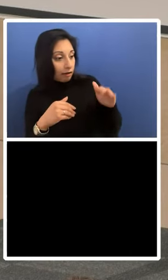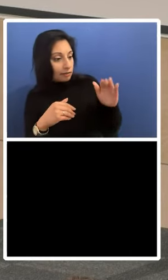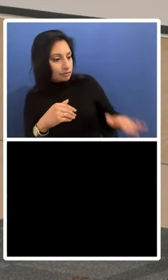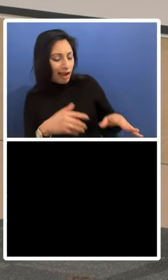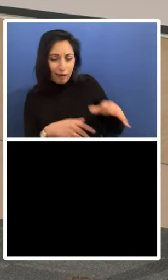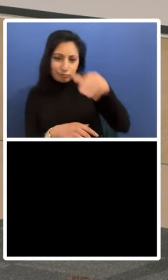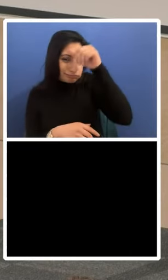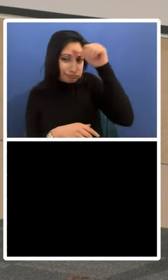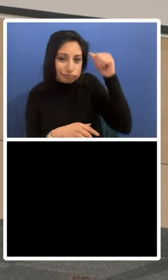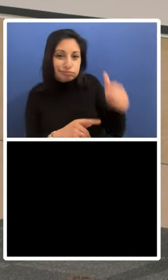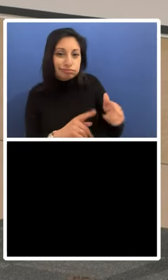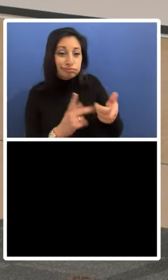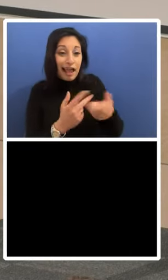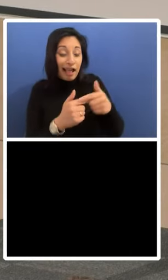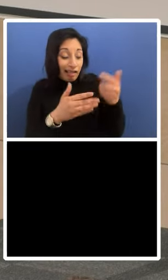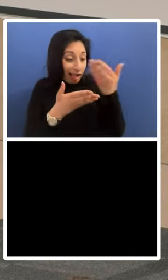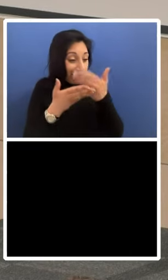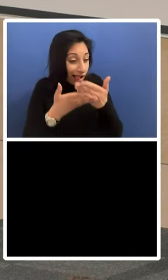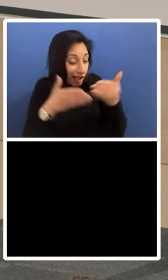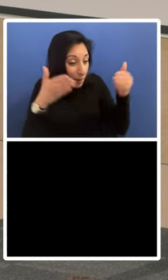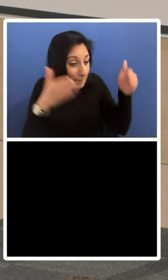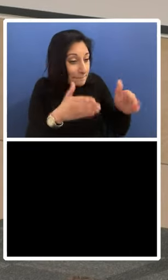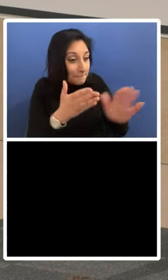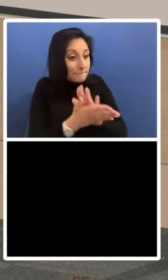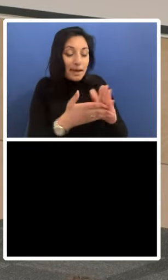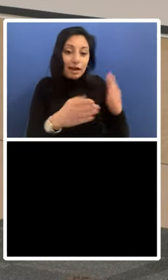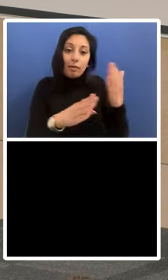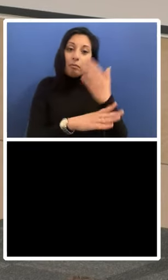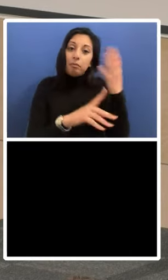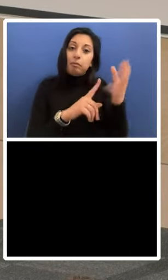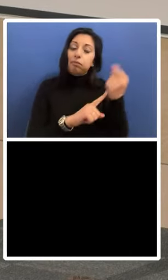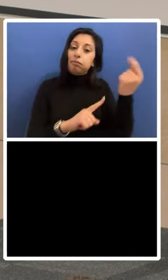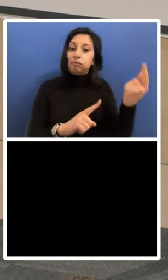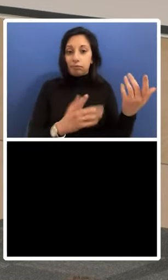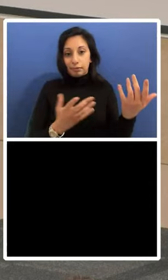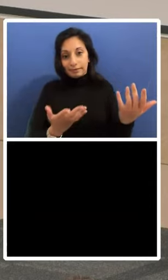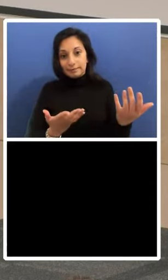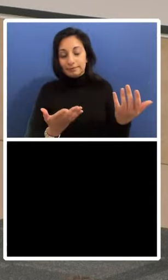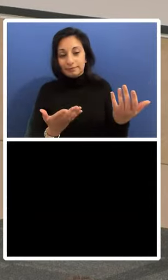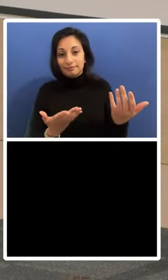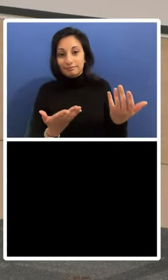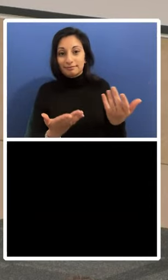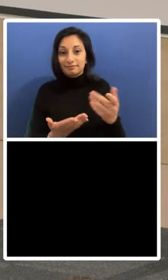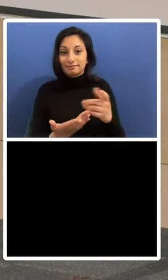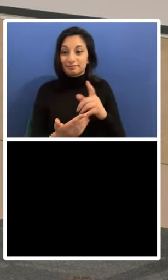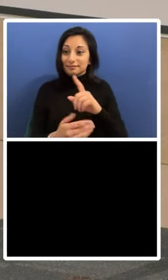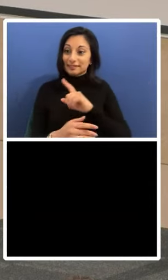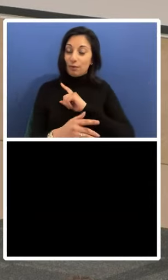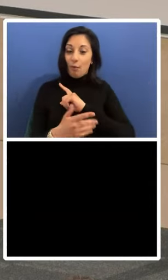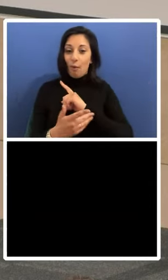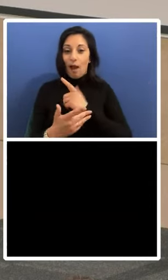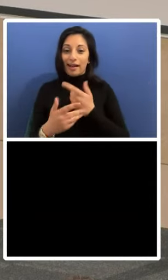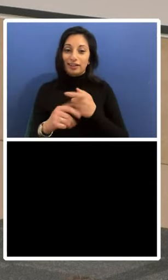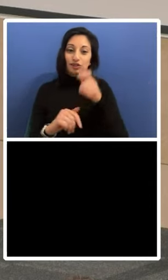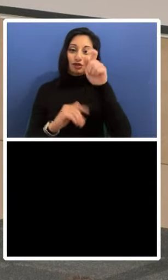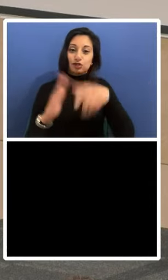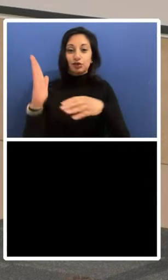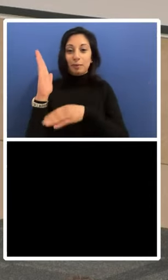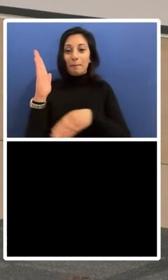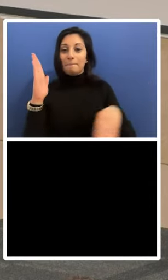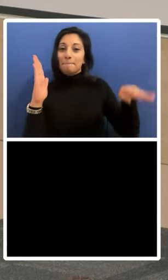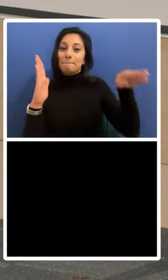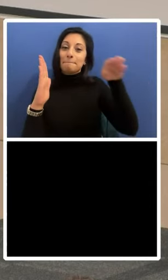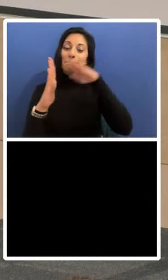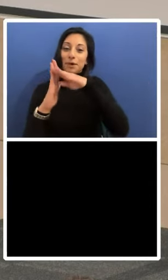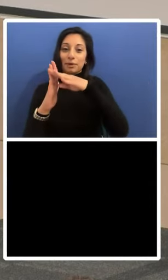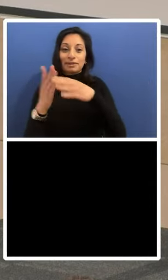Sachs. Yeah. It's pure, like, it's that. And this is why, you know, I was able to be the top student here and I was able to be the top trader. Because yeah. Listen, I